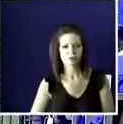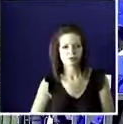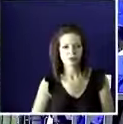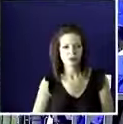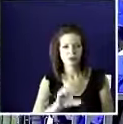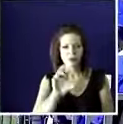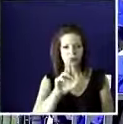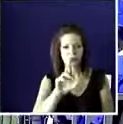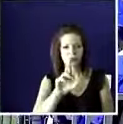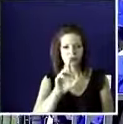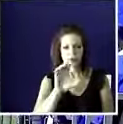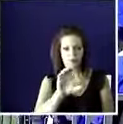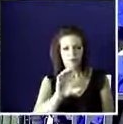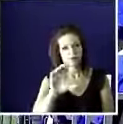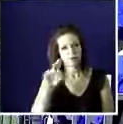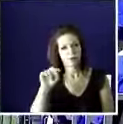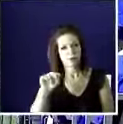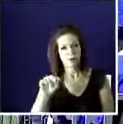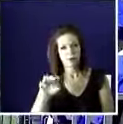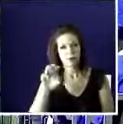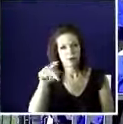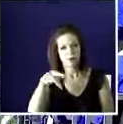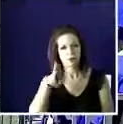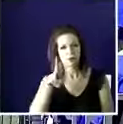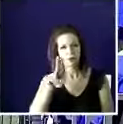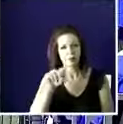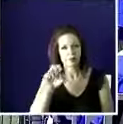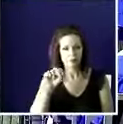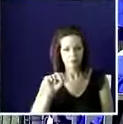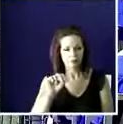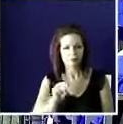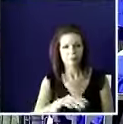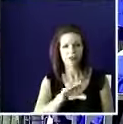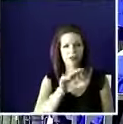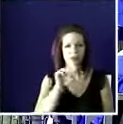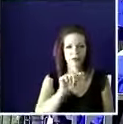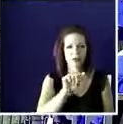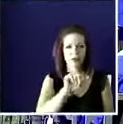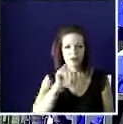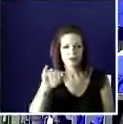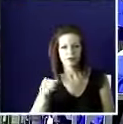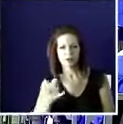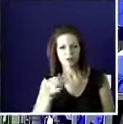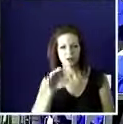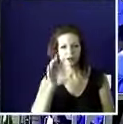Crystal Nicole Hooten. Anaya Joy Manful.